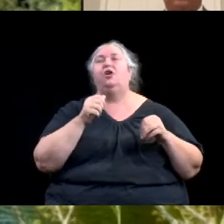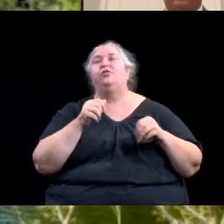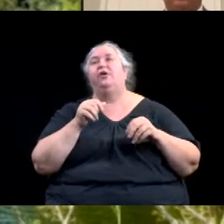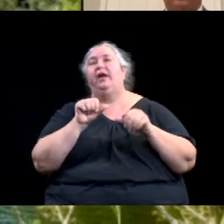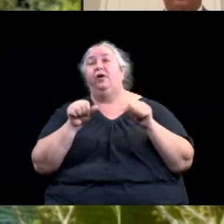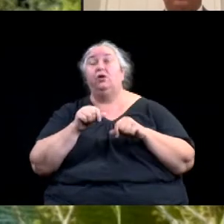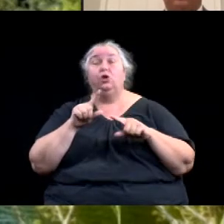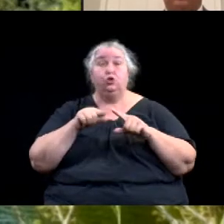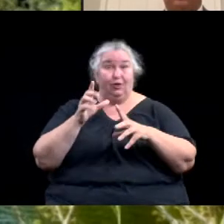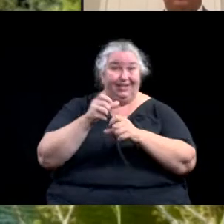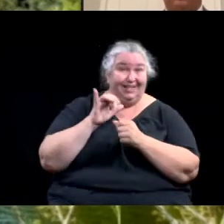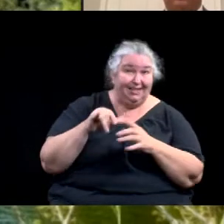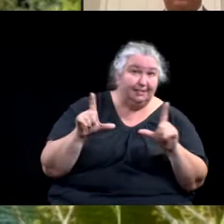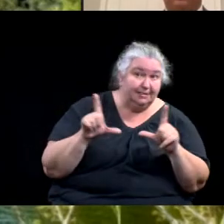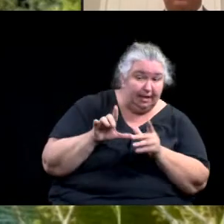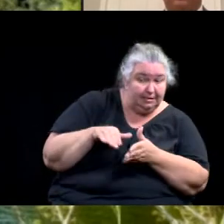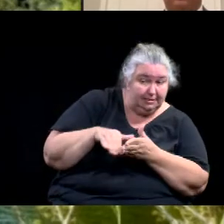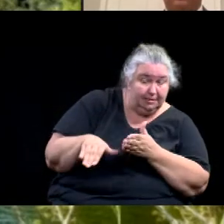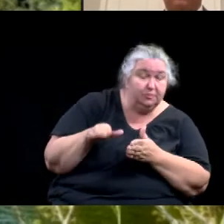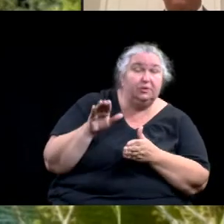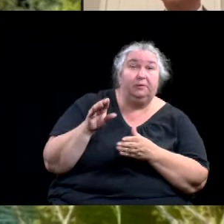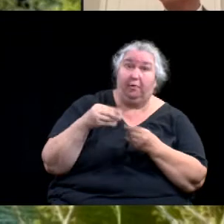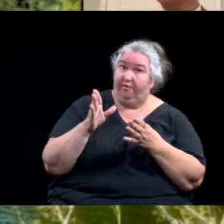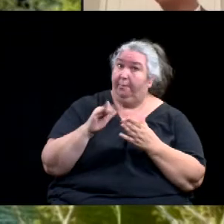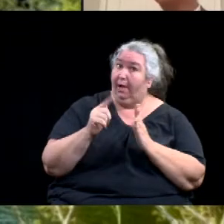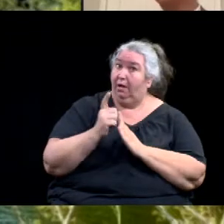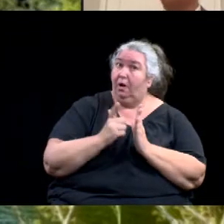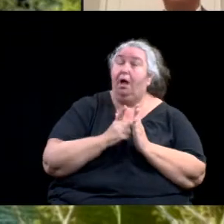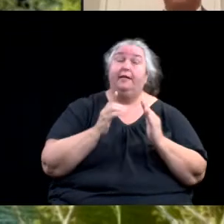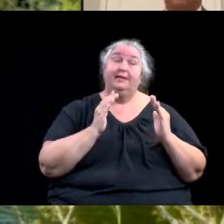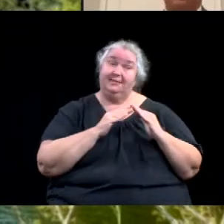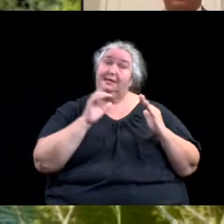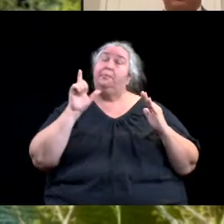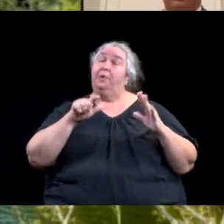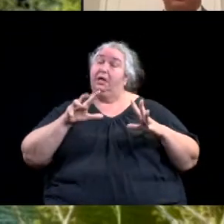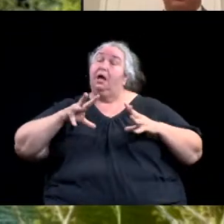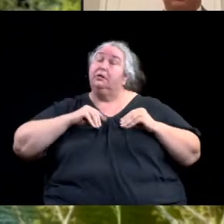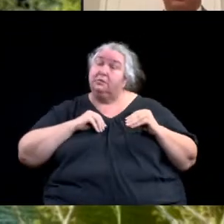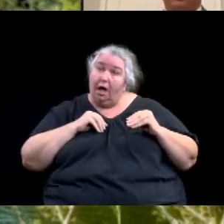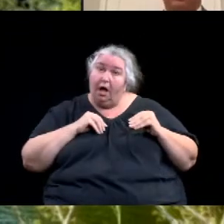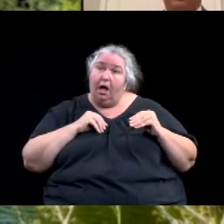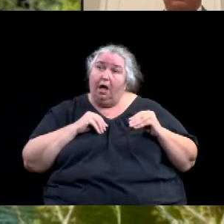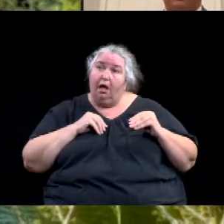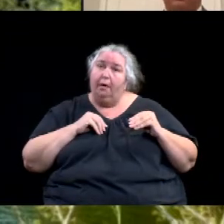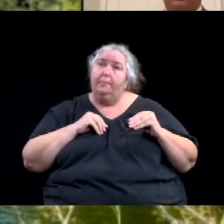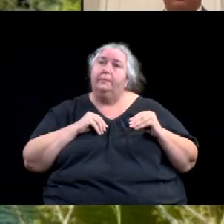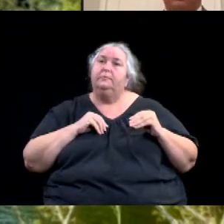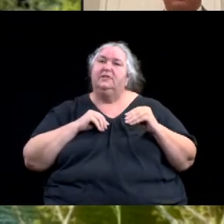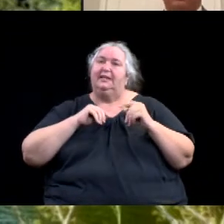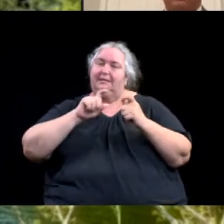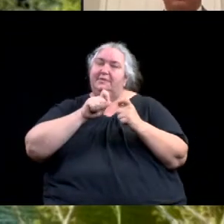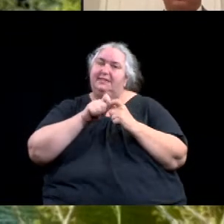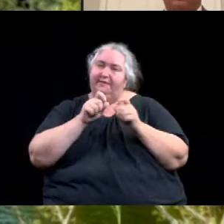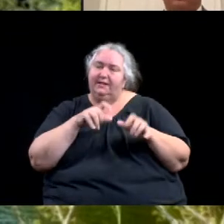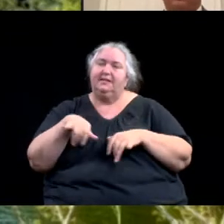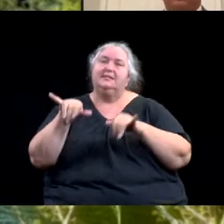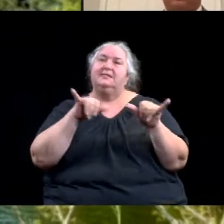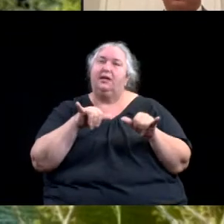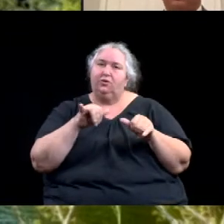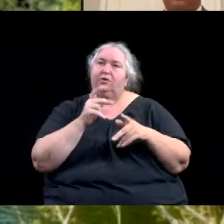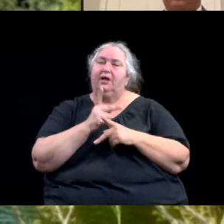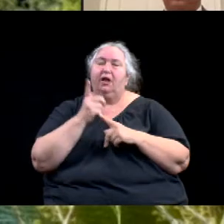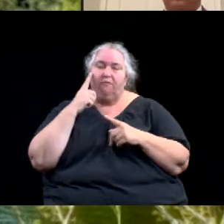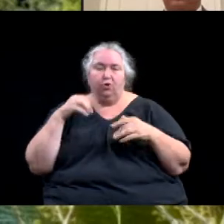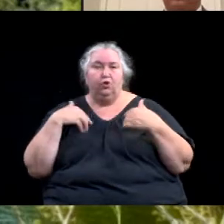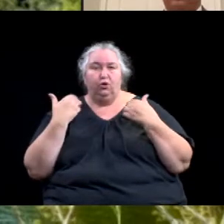care for its youth programs. The attached ordinance reestablishes such standards. The director of the Parks and